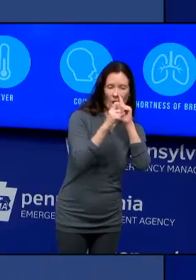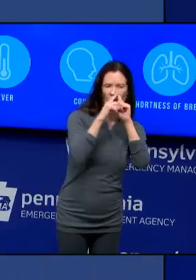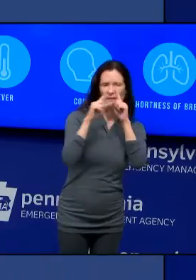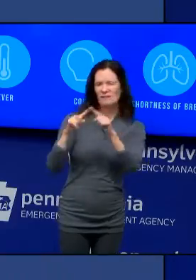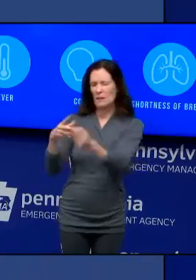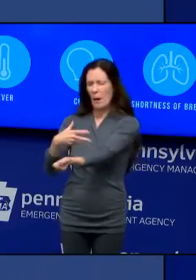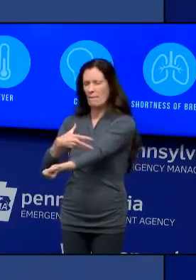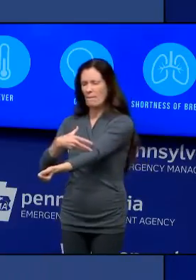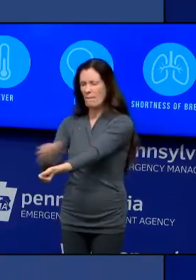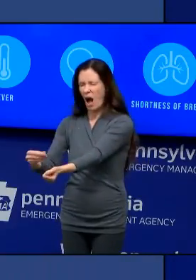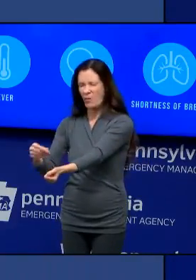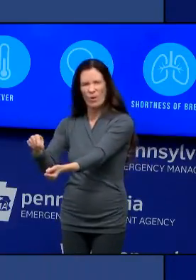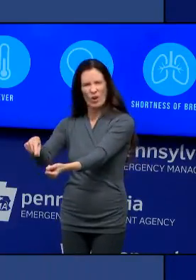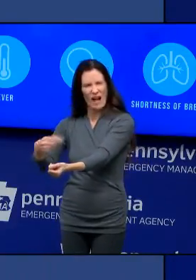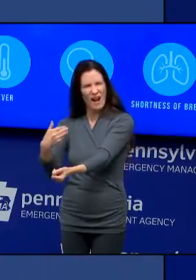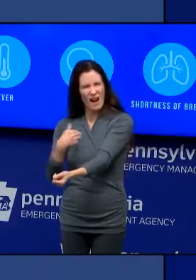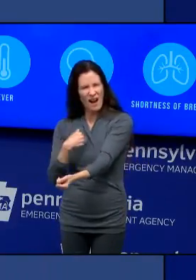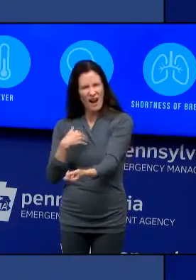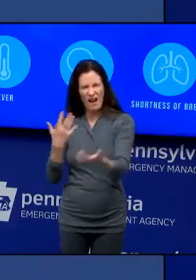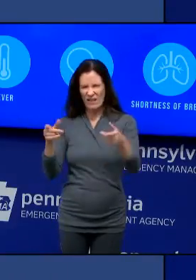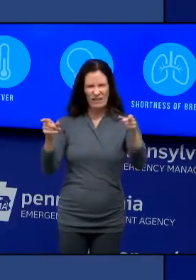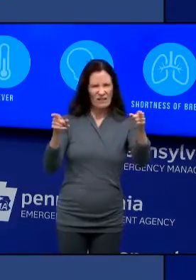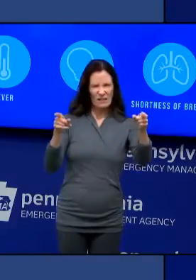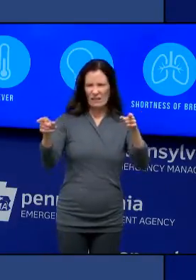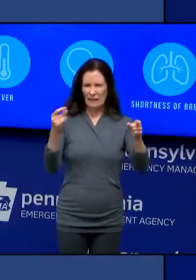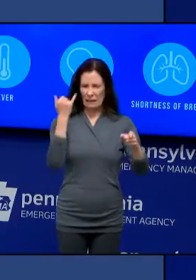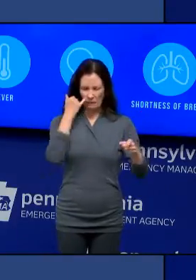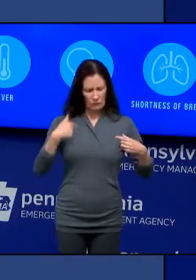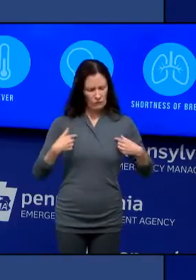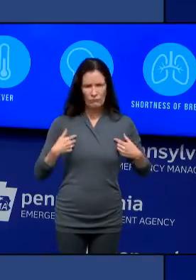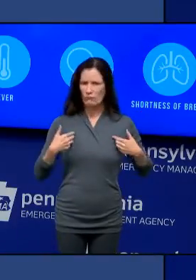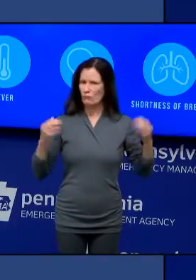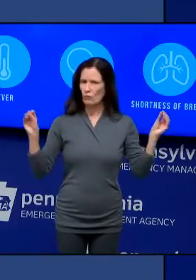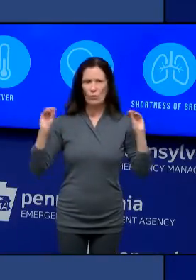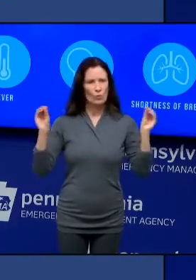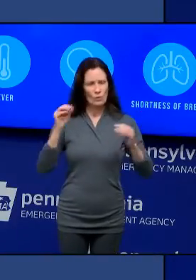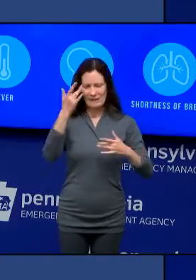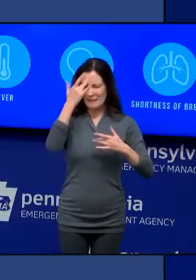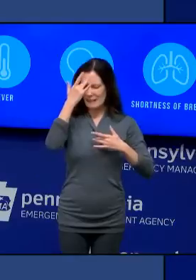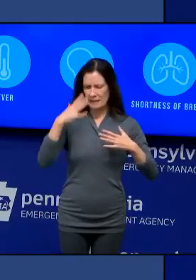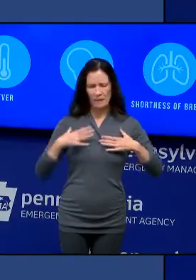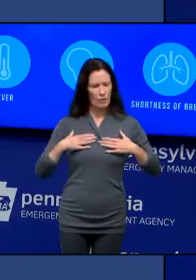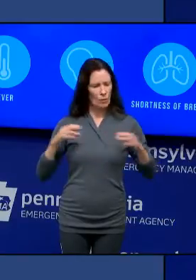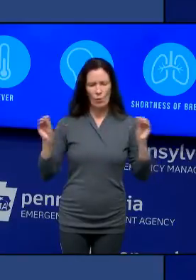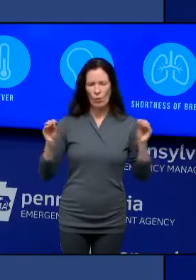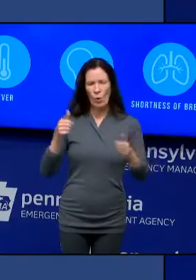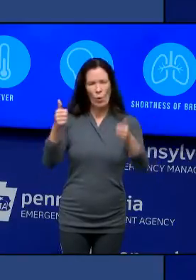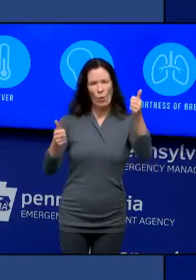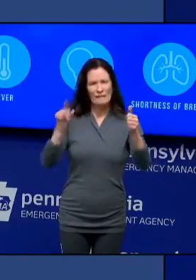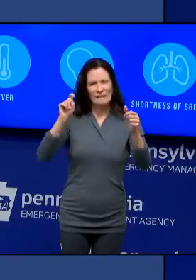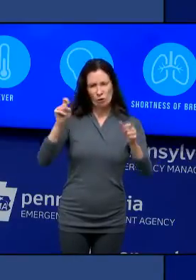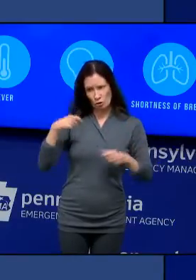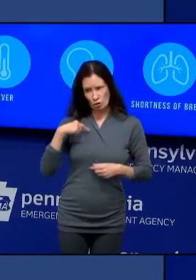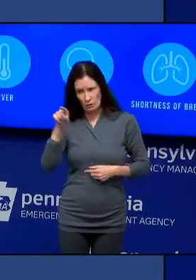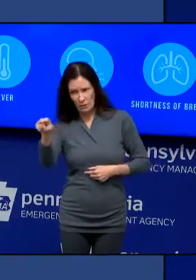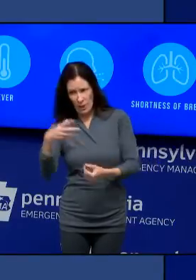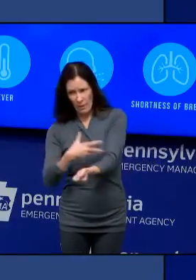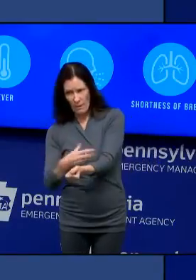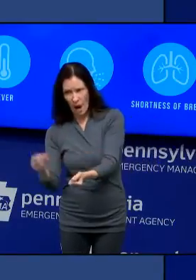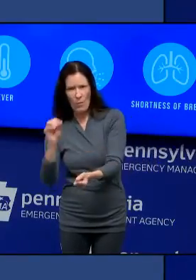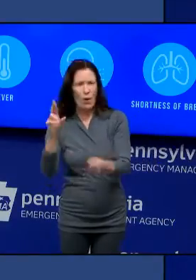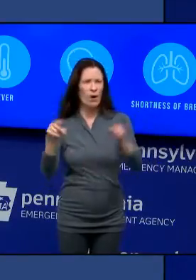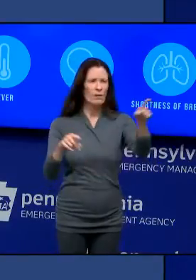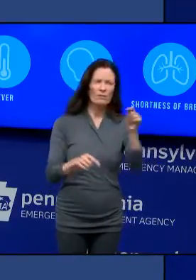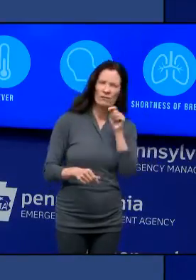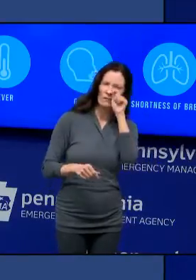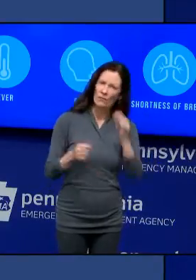the future, I think it would be useful to do viral testing and perhaps even antibody testing from a population point